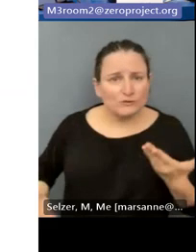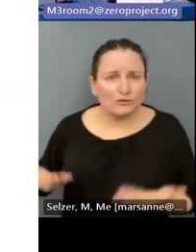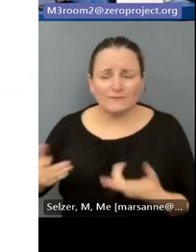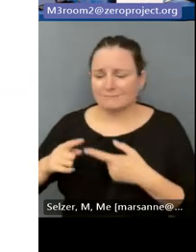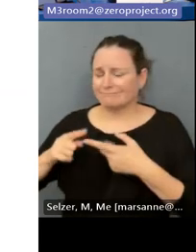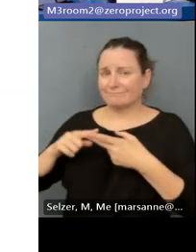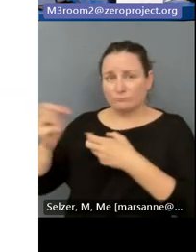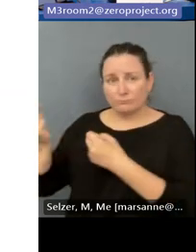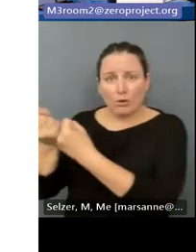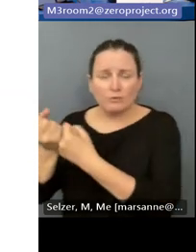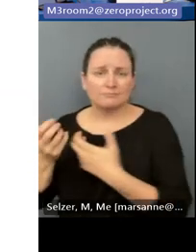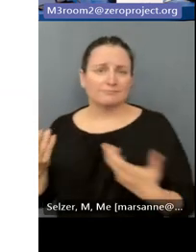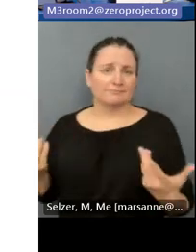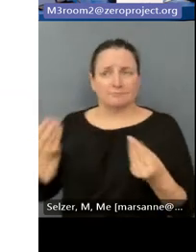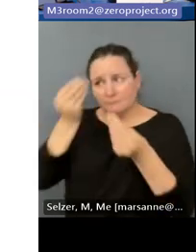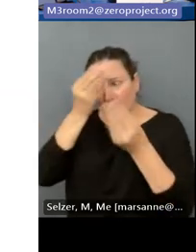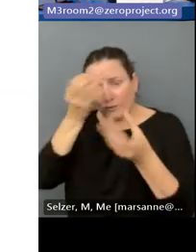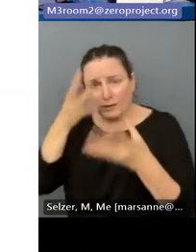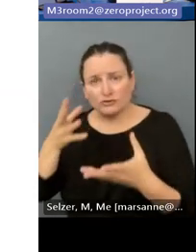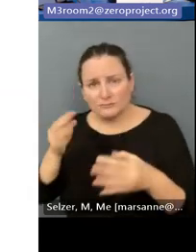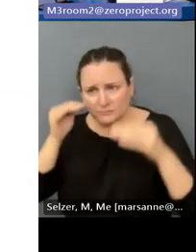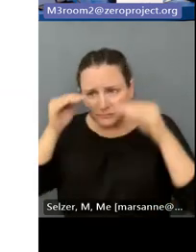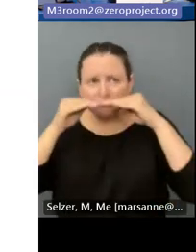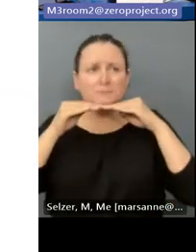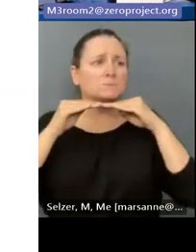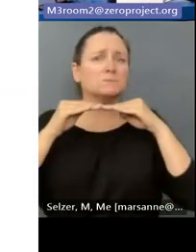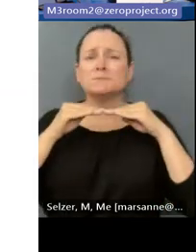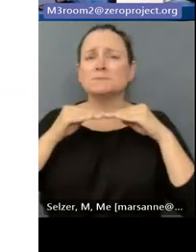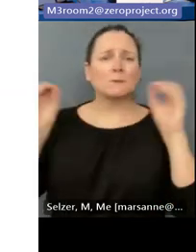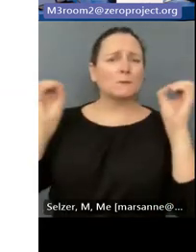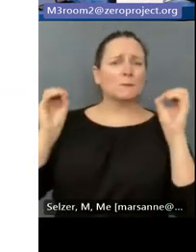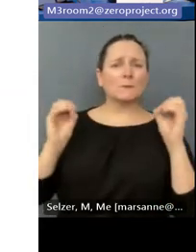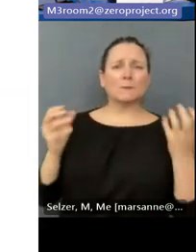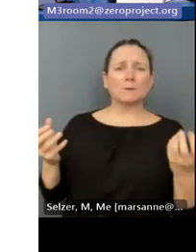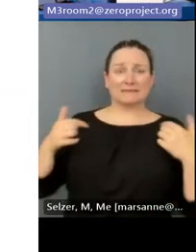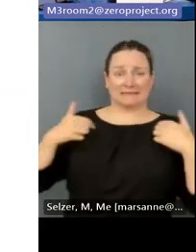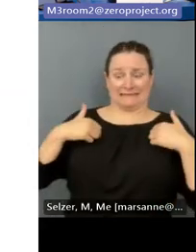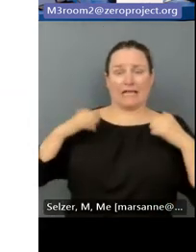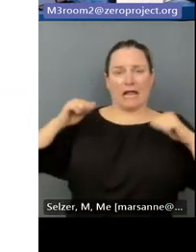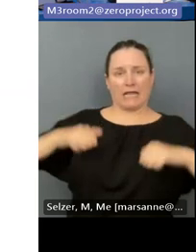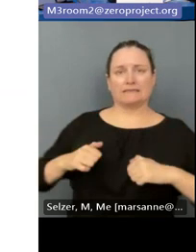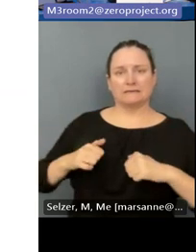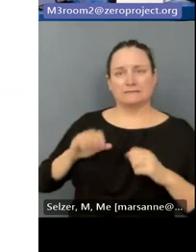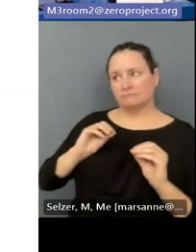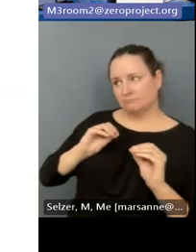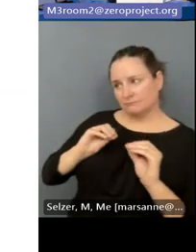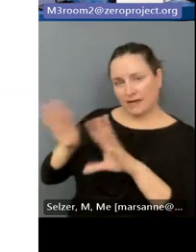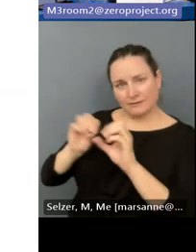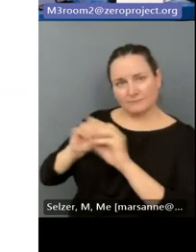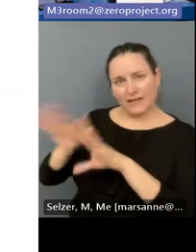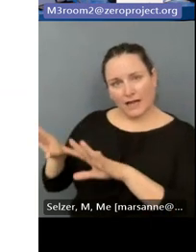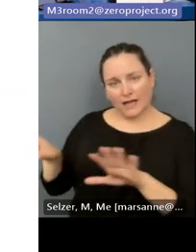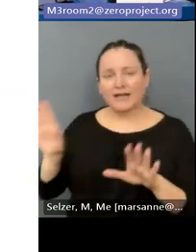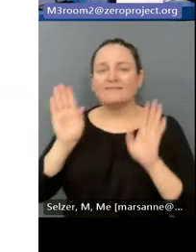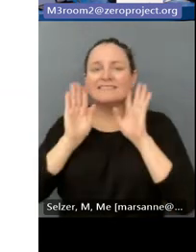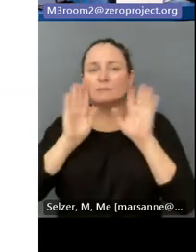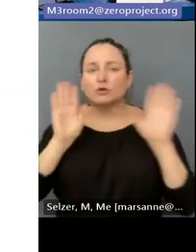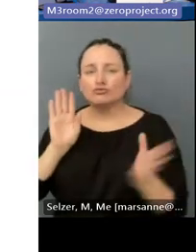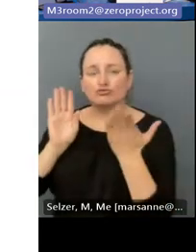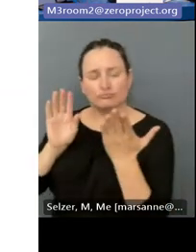and resources. By using this cost-effective means, we're able to get into their homes, give them information that supports